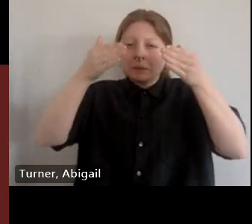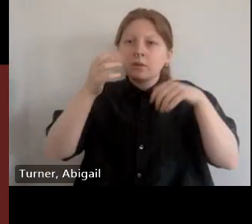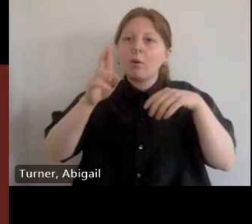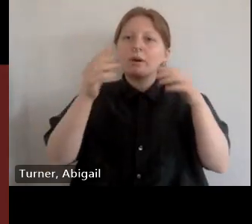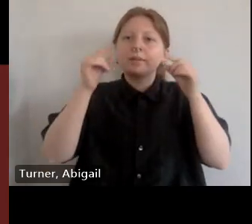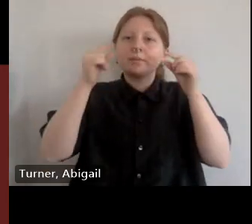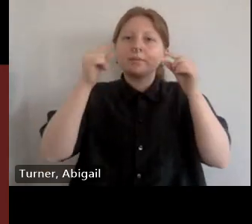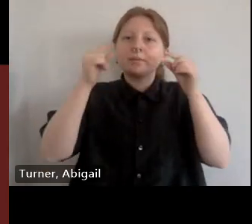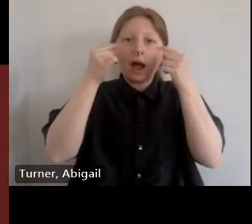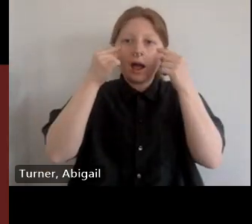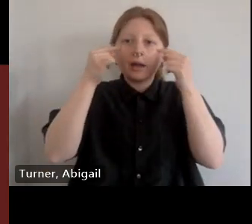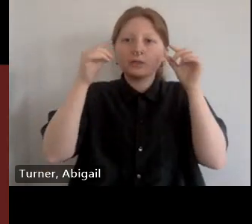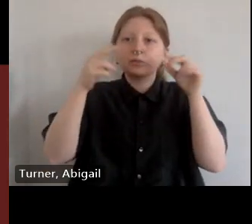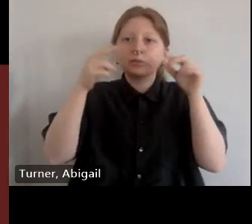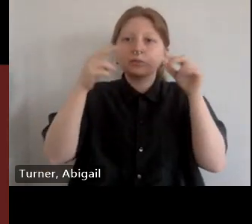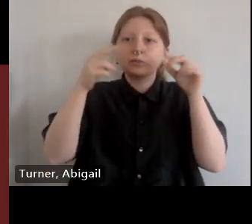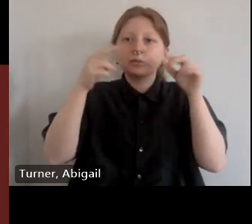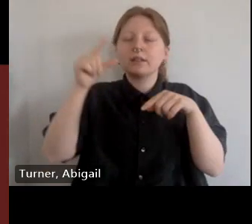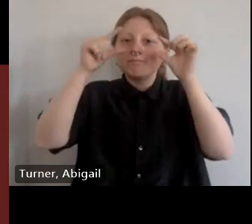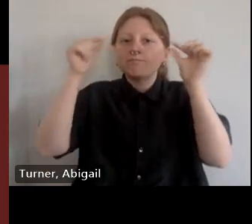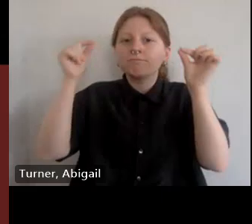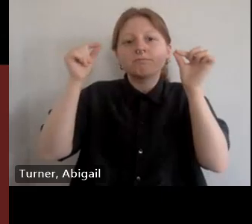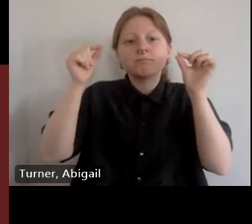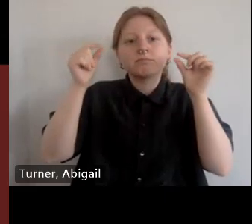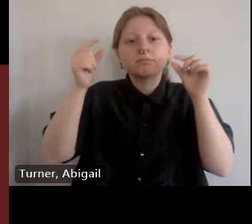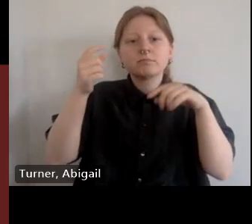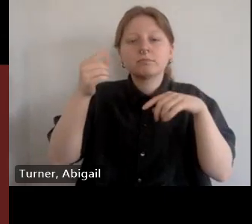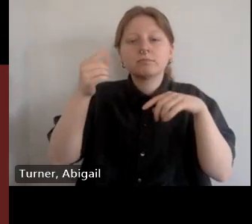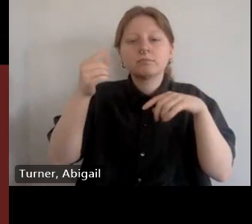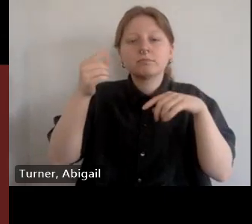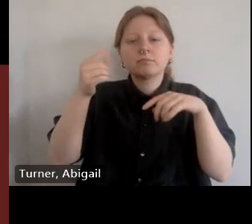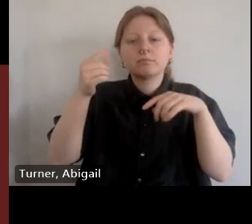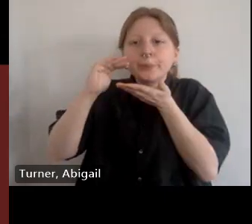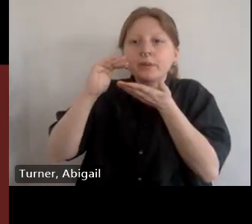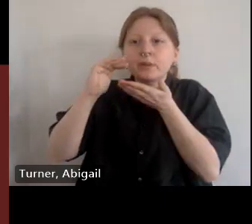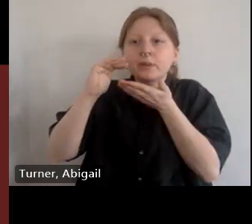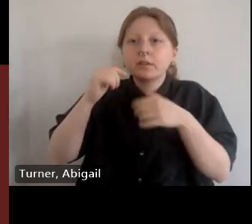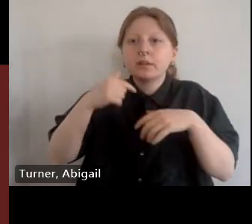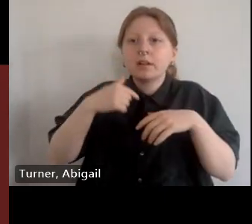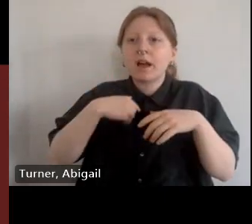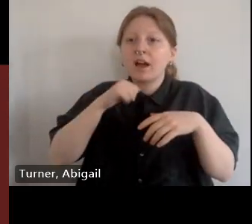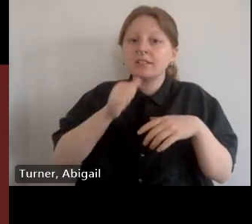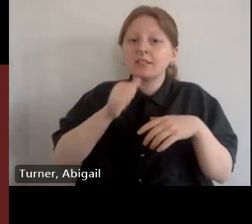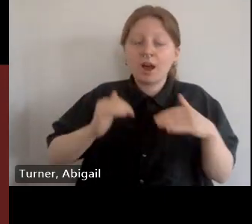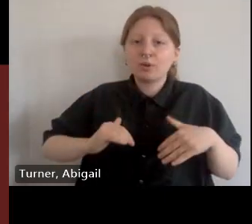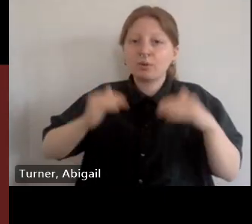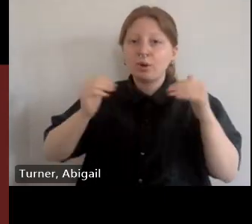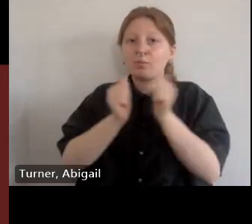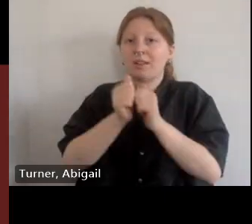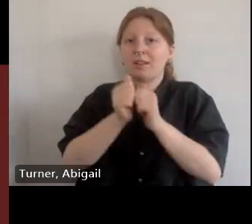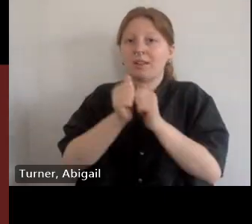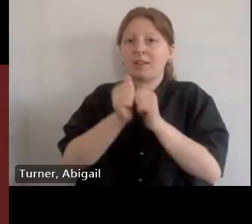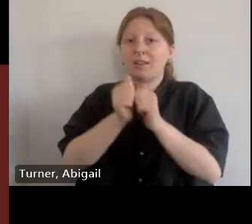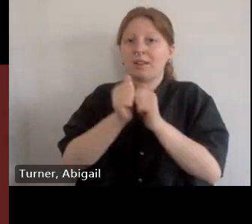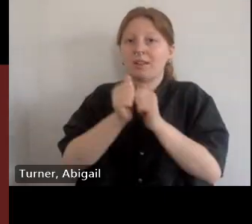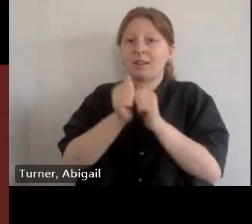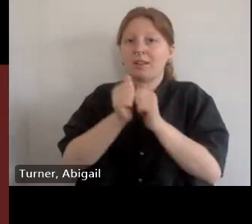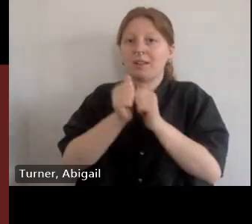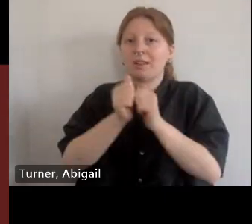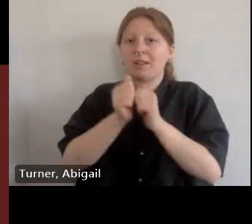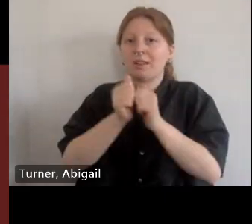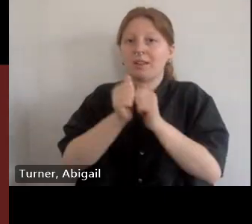narrow eyes, so more slanted, more narrow eyes. I did not grow up with any Asian Americans around me. So I